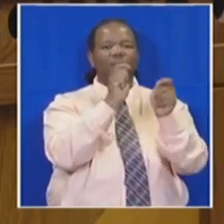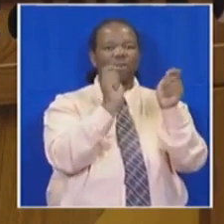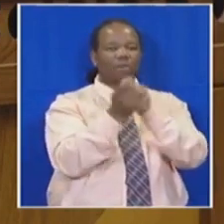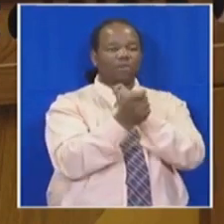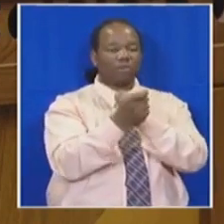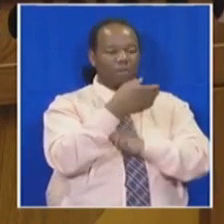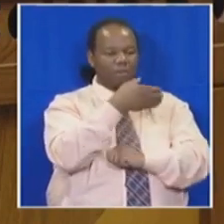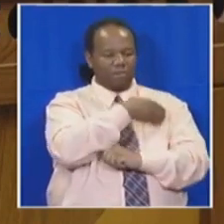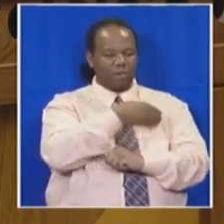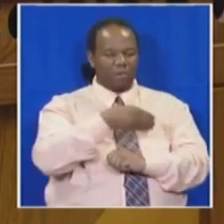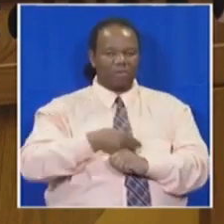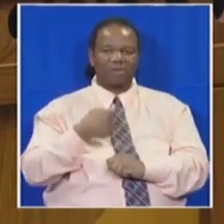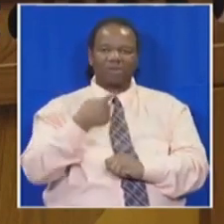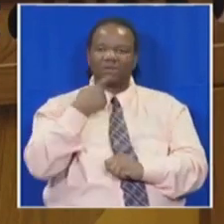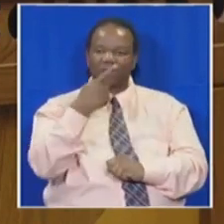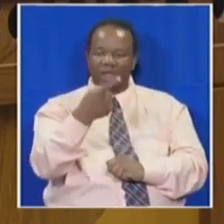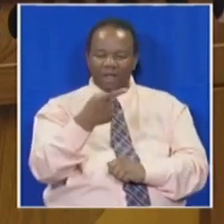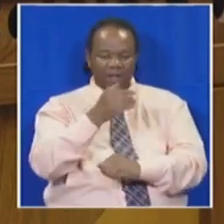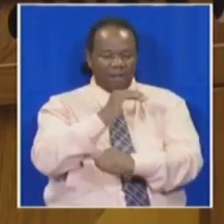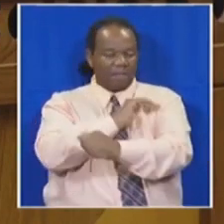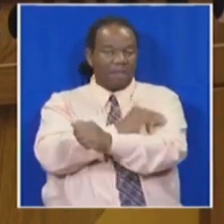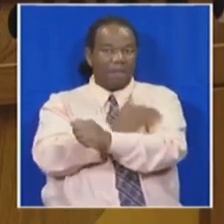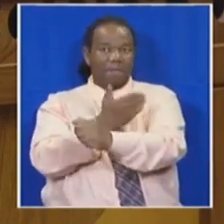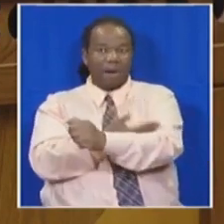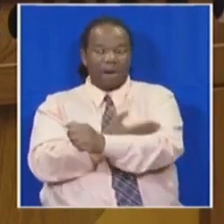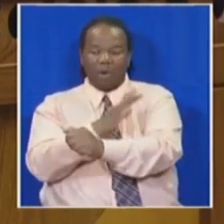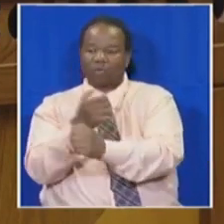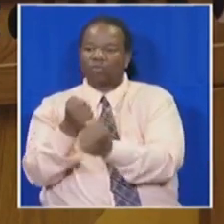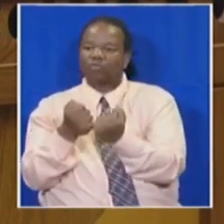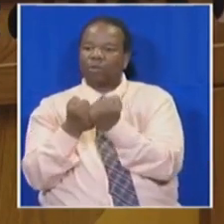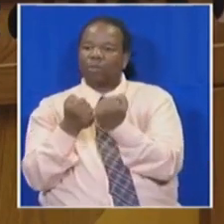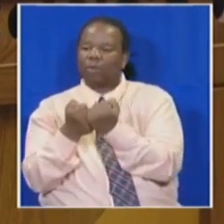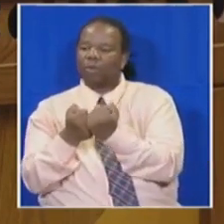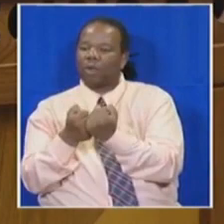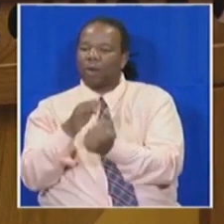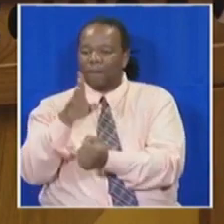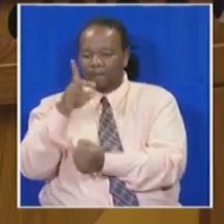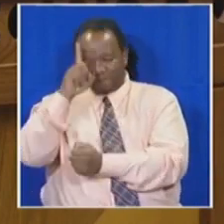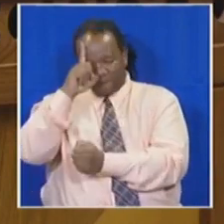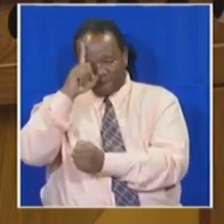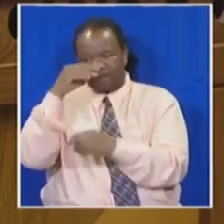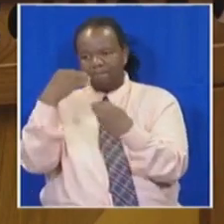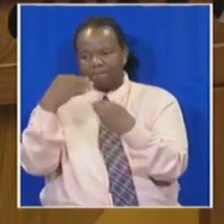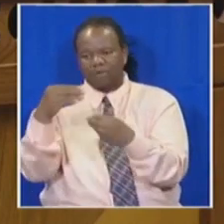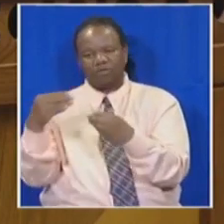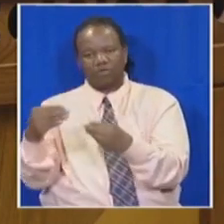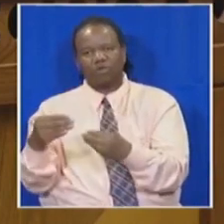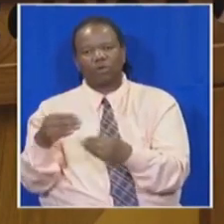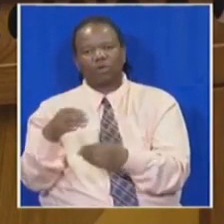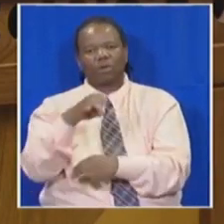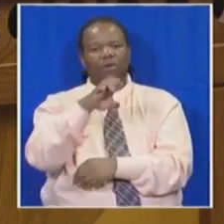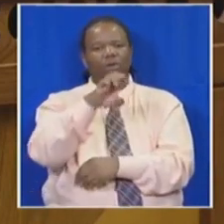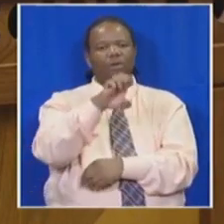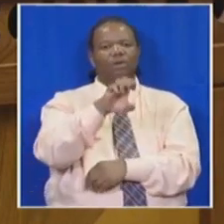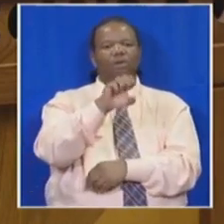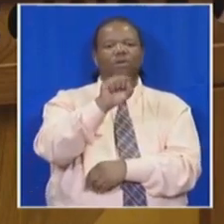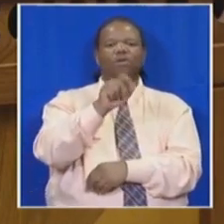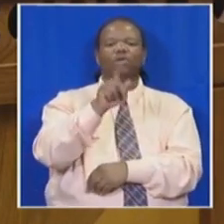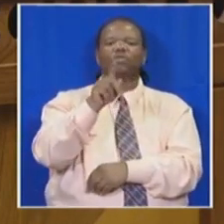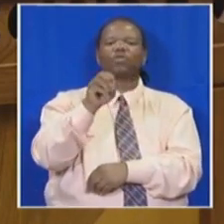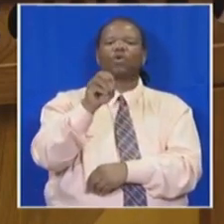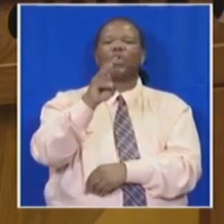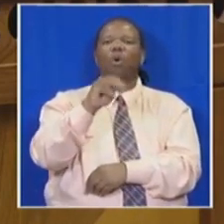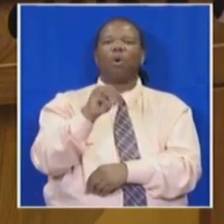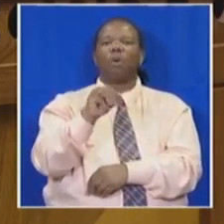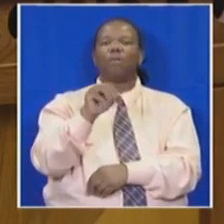promised to use the power of the state to support black-owned business. But consider this: Eskom is used to funnel coal contracts